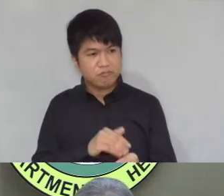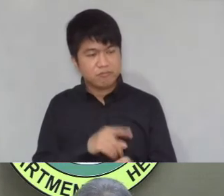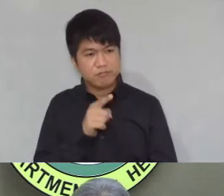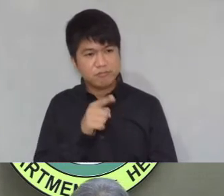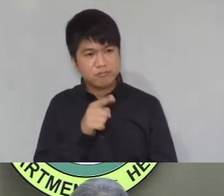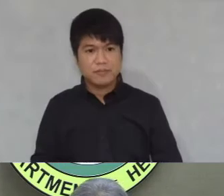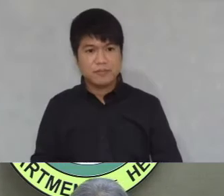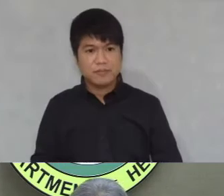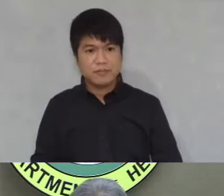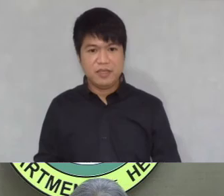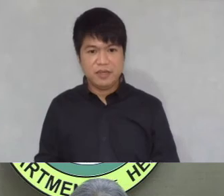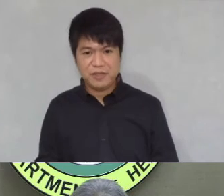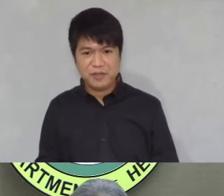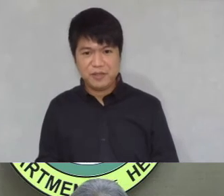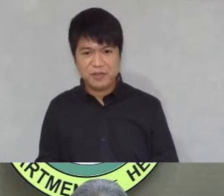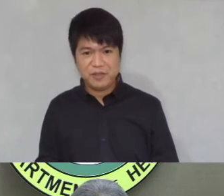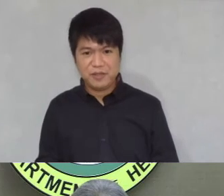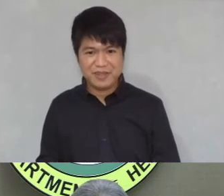Dr. Nem?